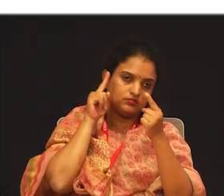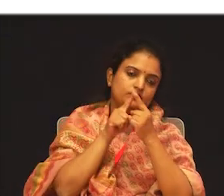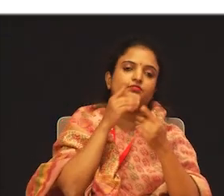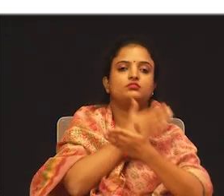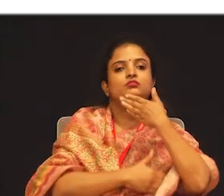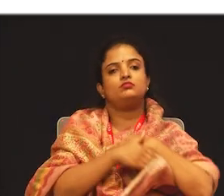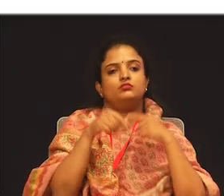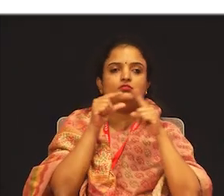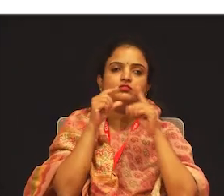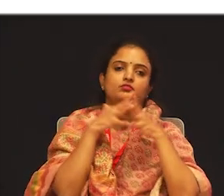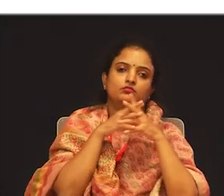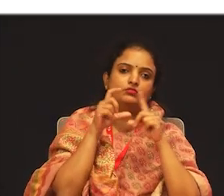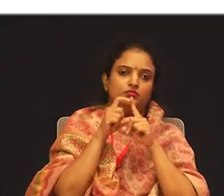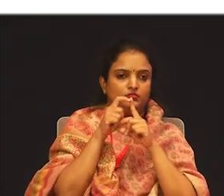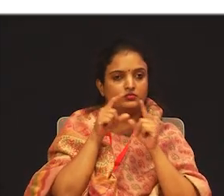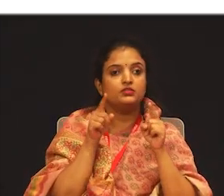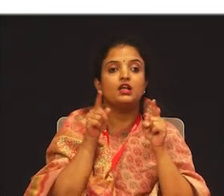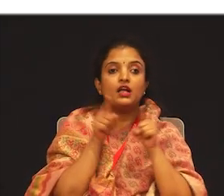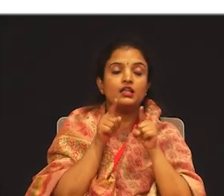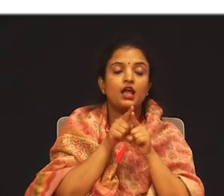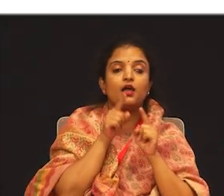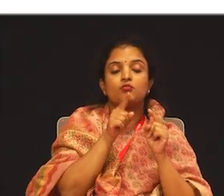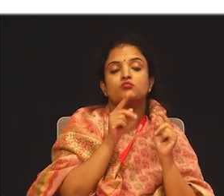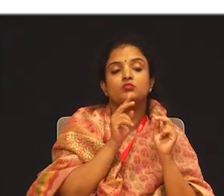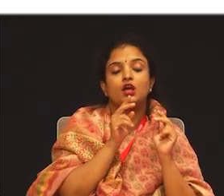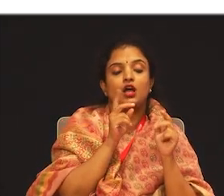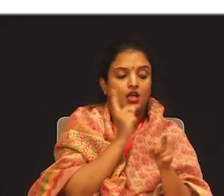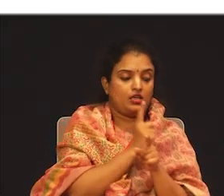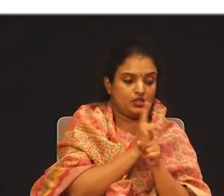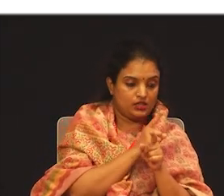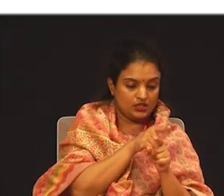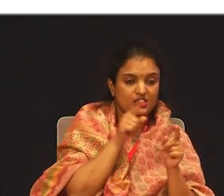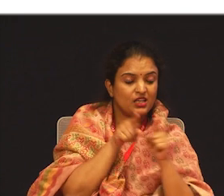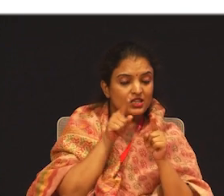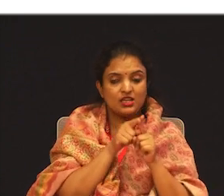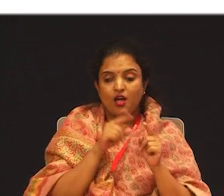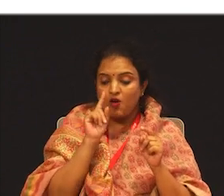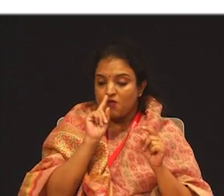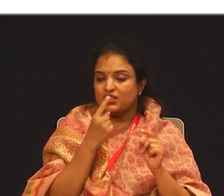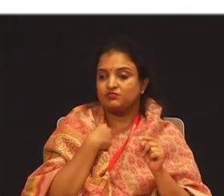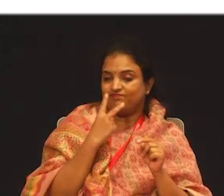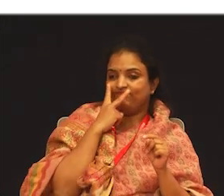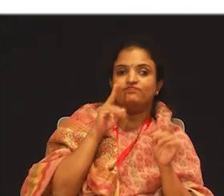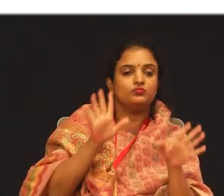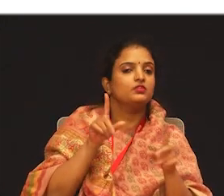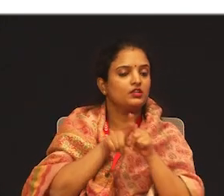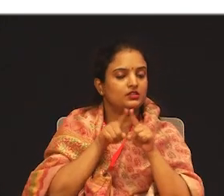of regular teachers in the screening process. Screening is only the first step towards